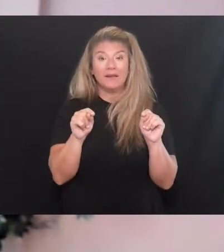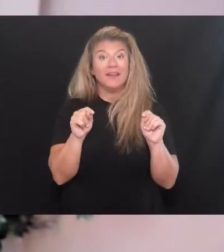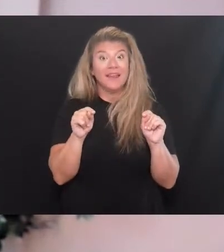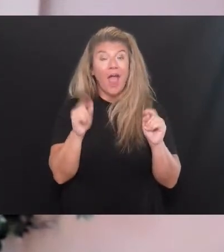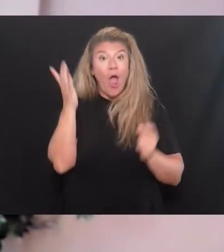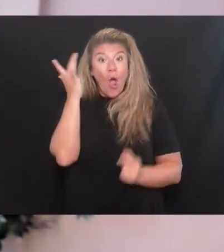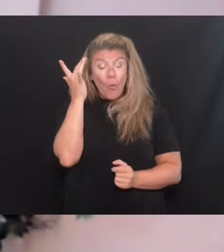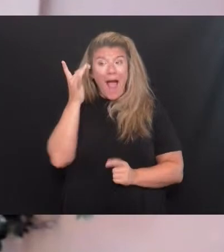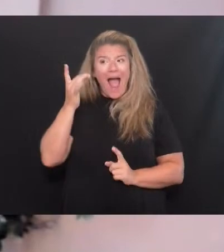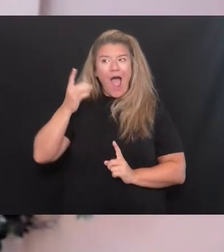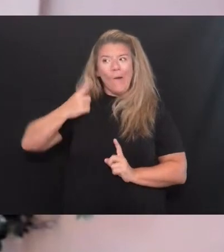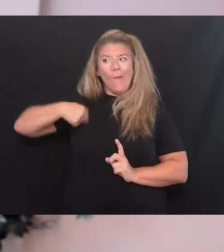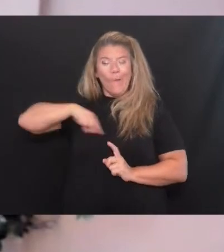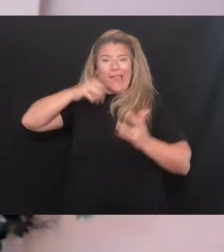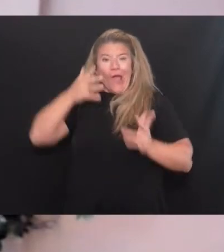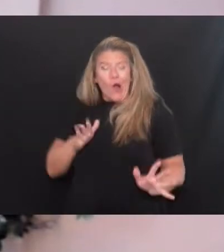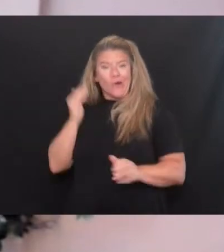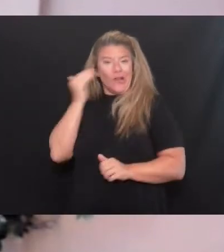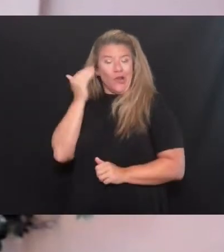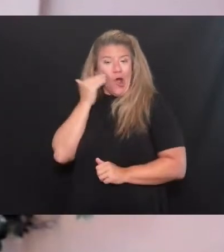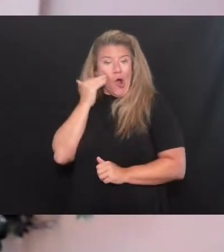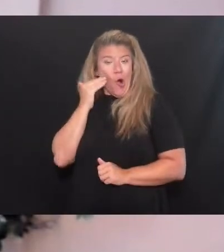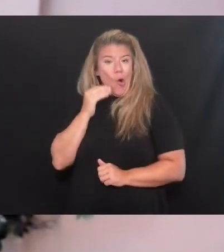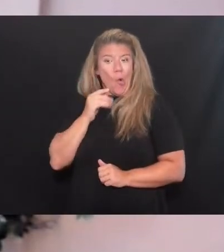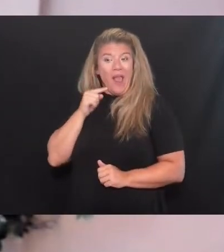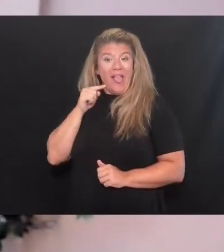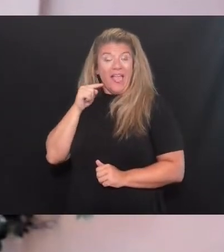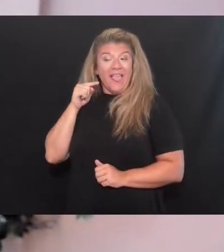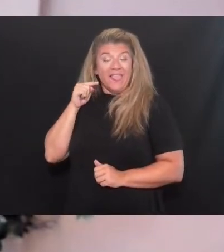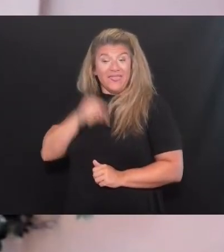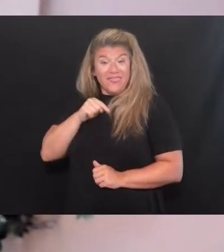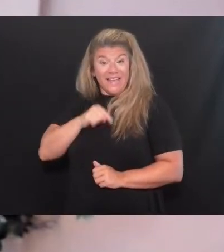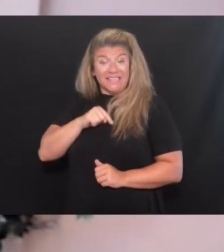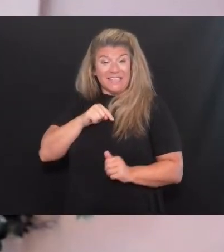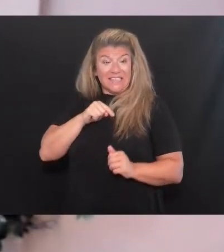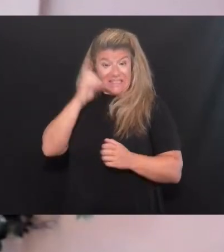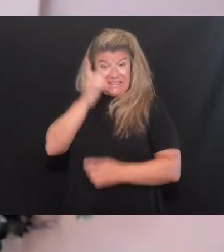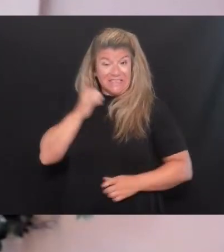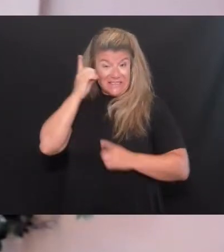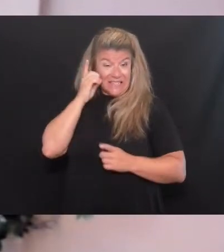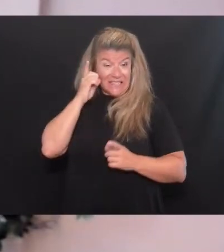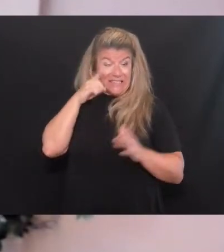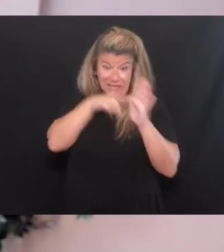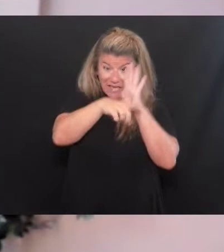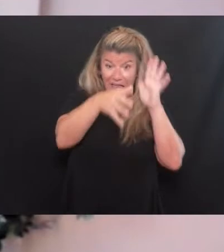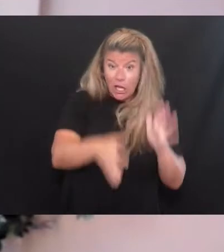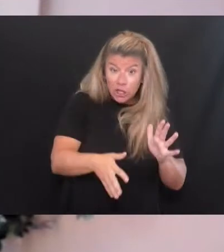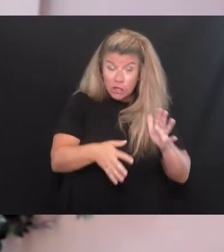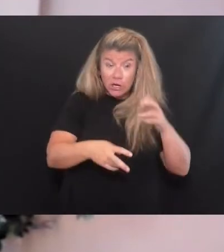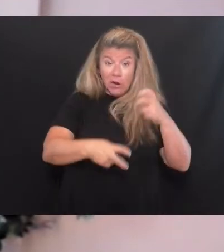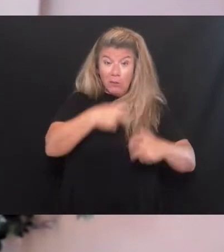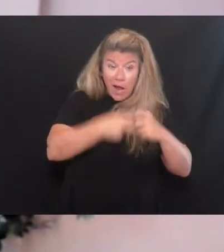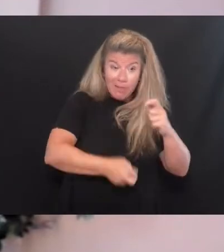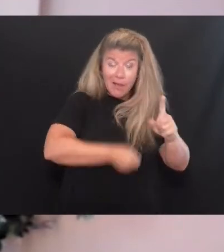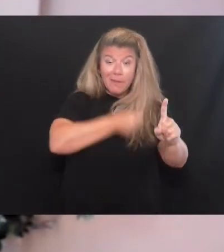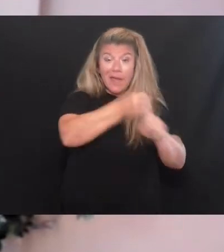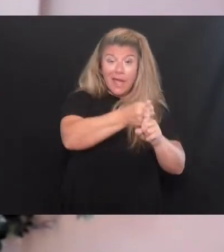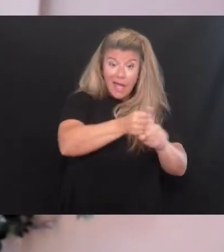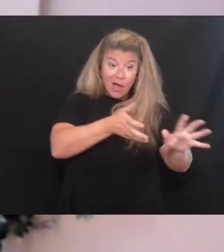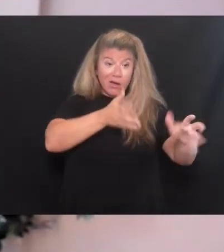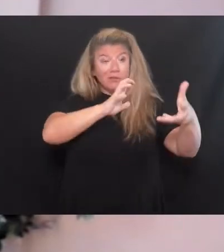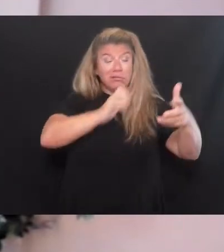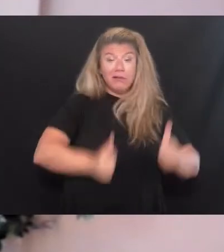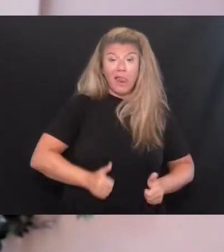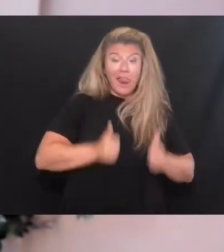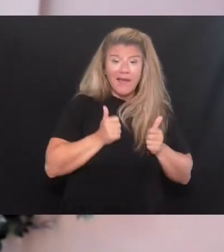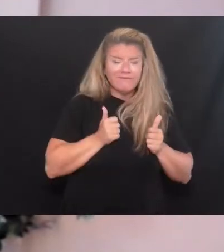how powerfully deadly and problematic COVID can strike people, and we don't want to